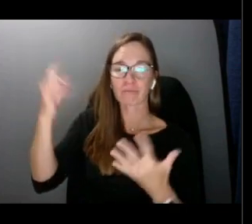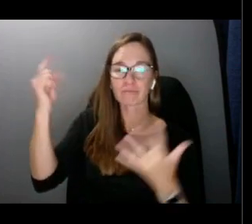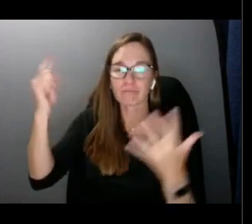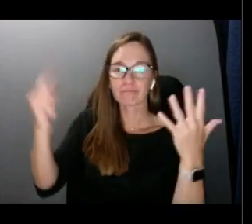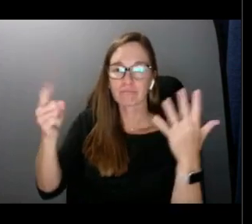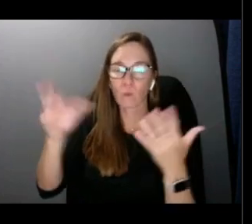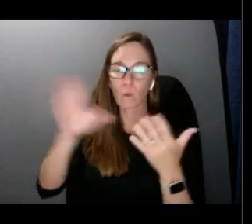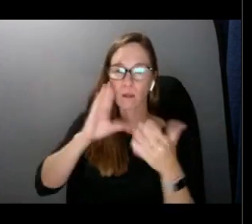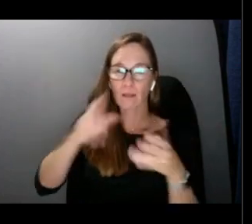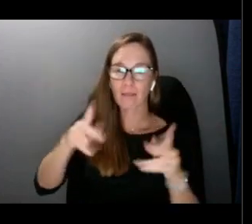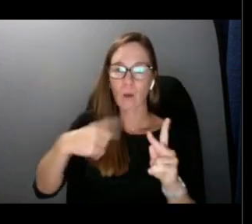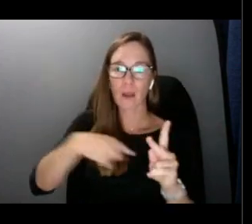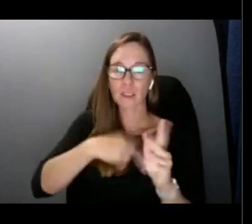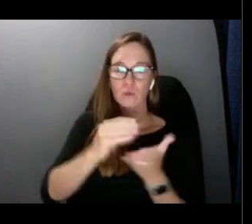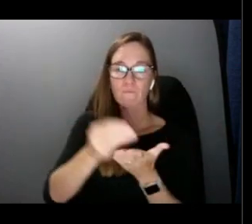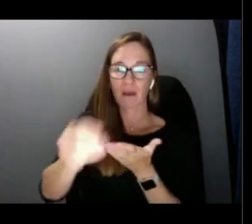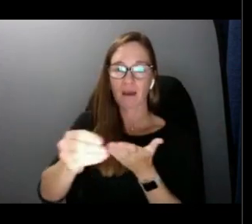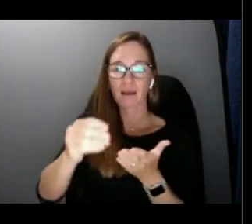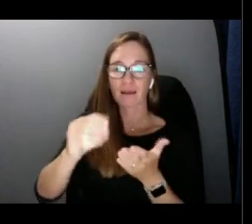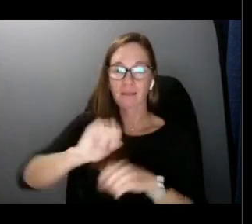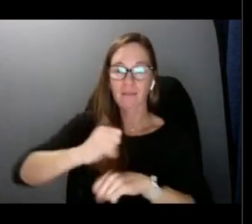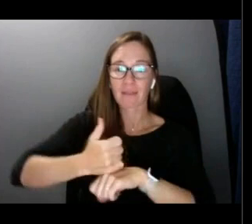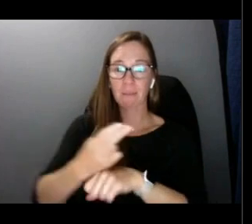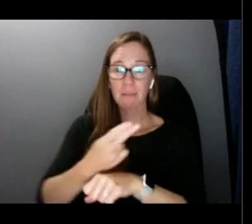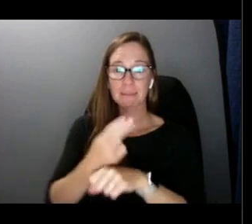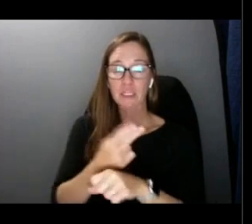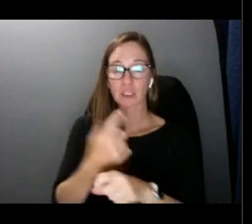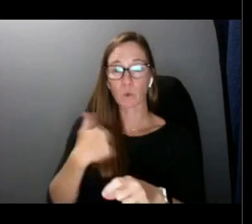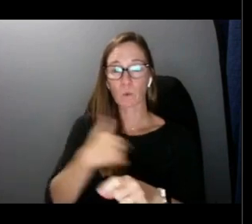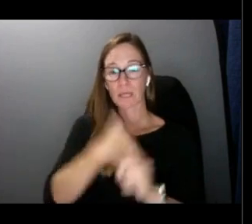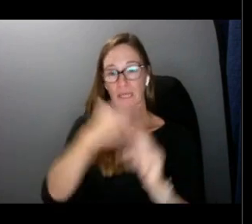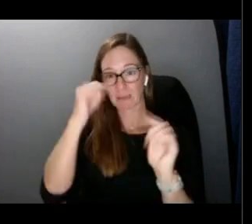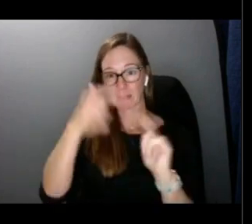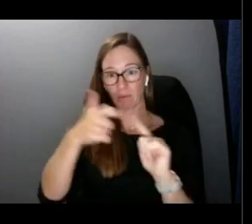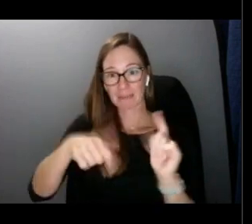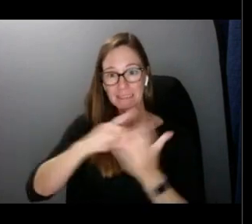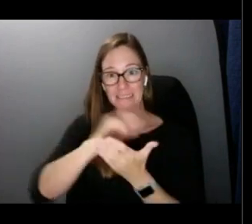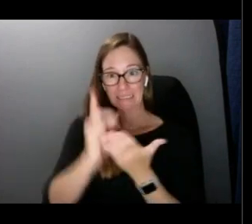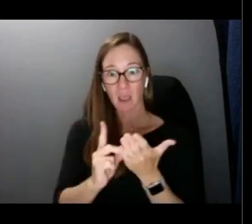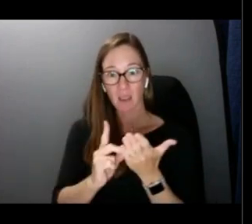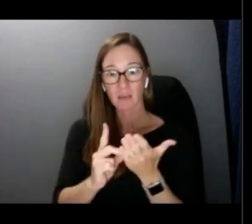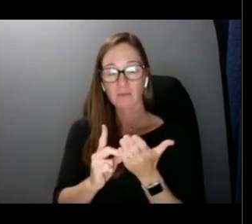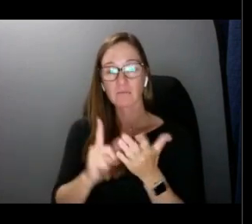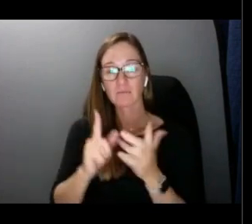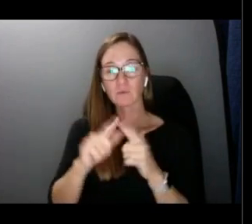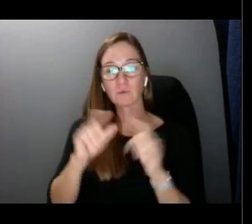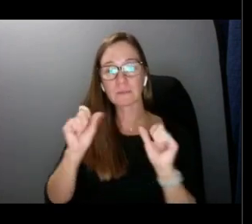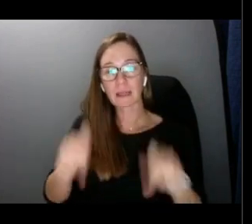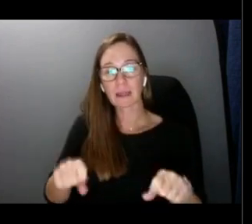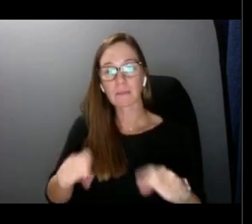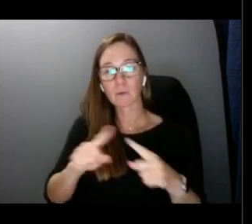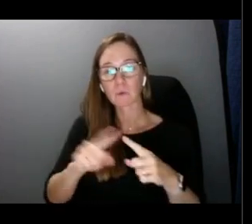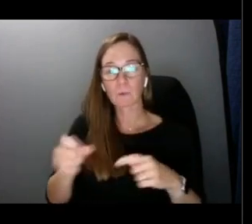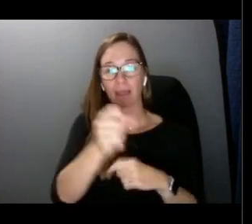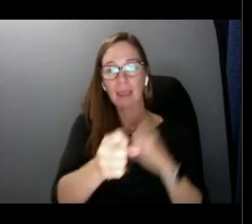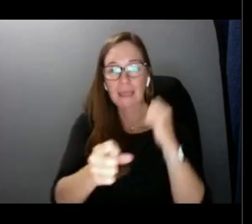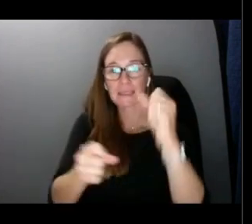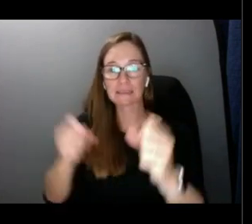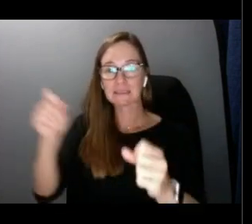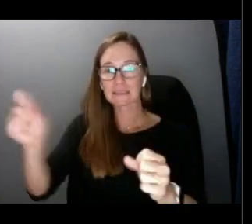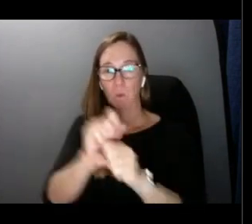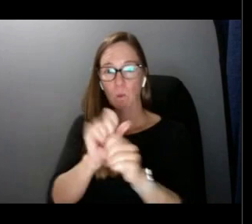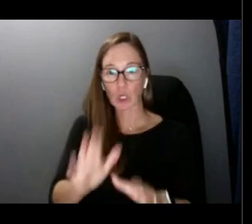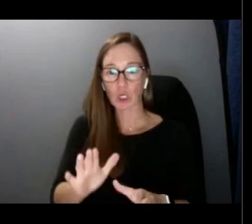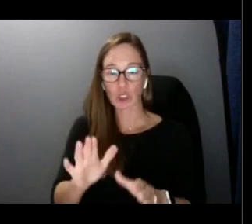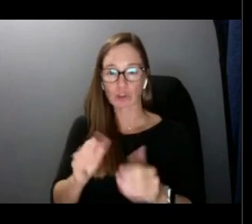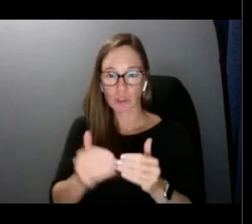will allow us to fund the implementation. And we expect from this design to be able to place workers